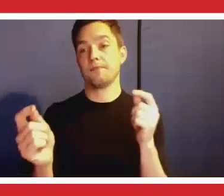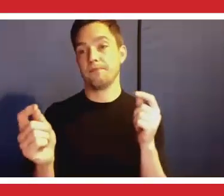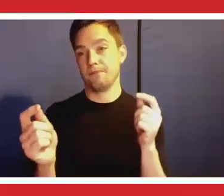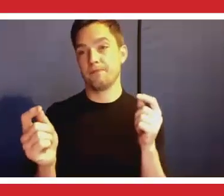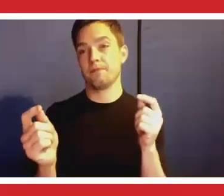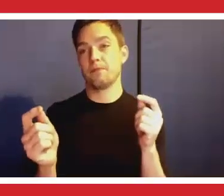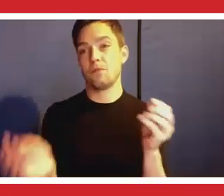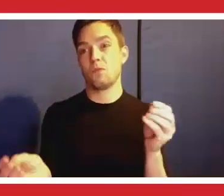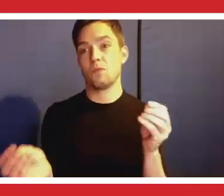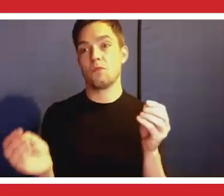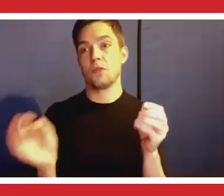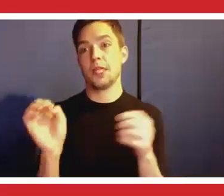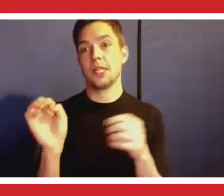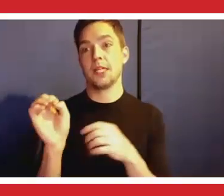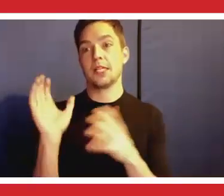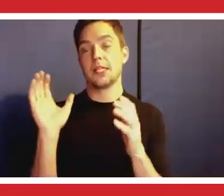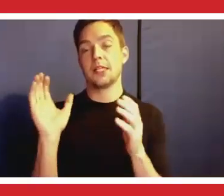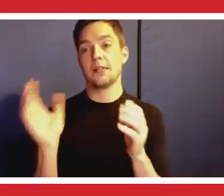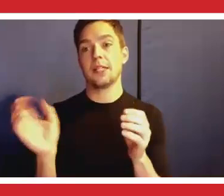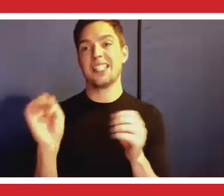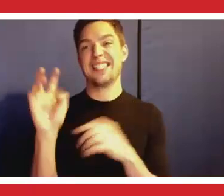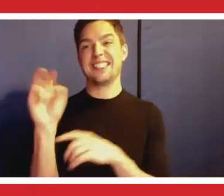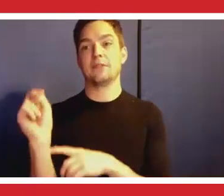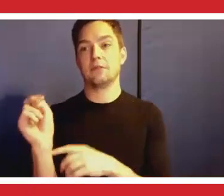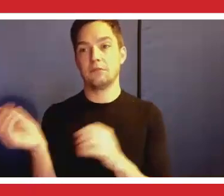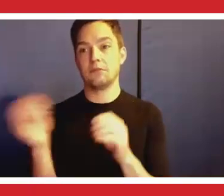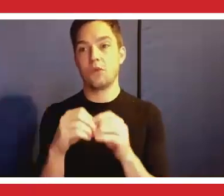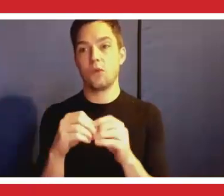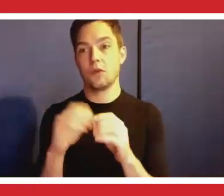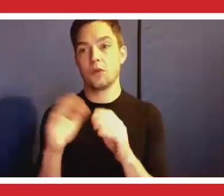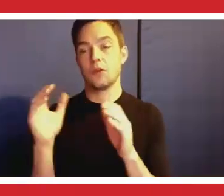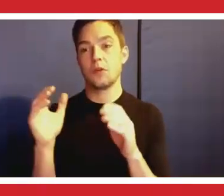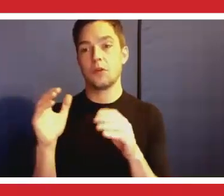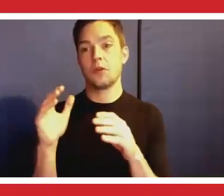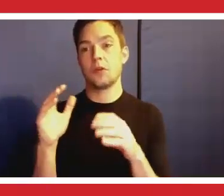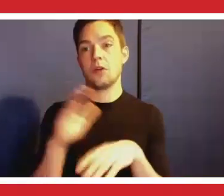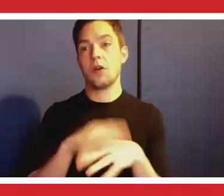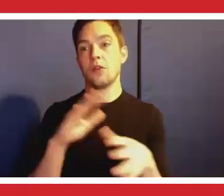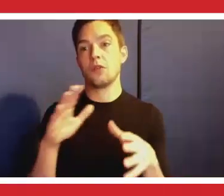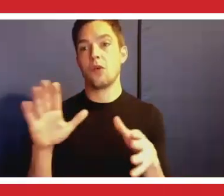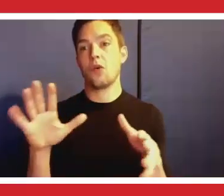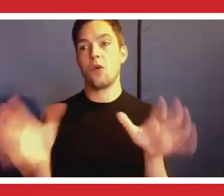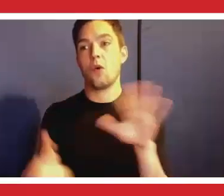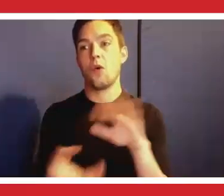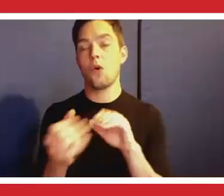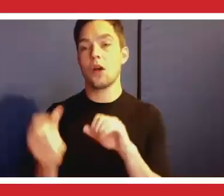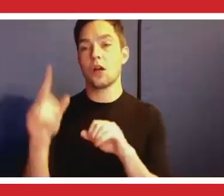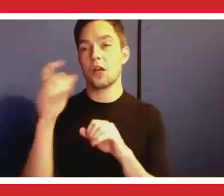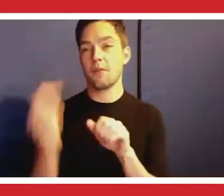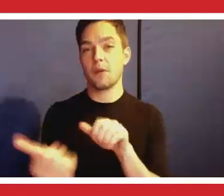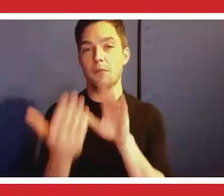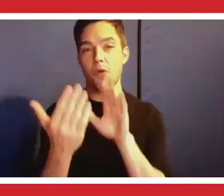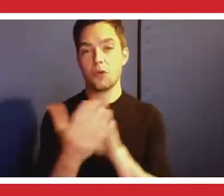more from and even more on the whole of government approach and